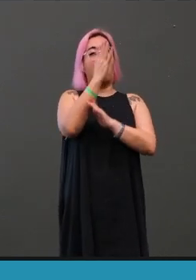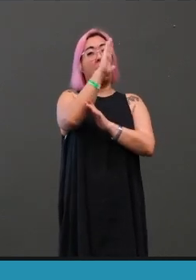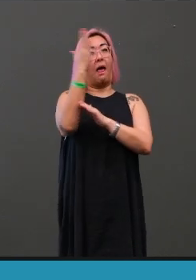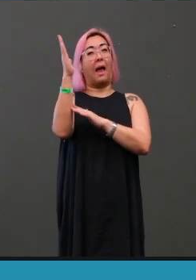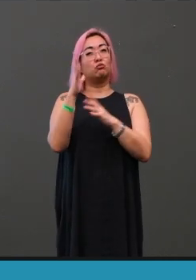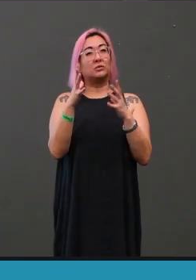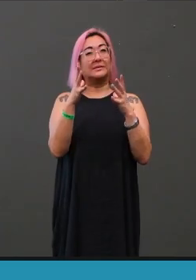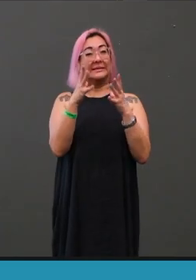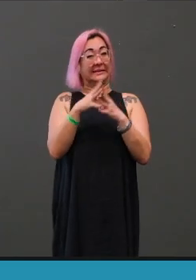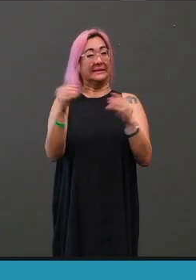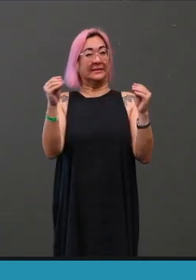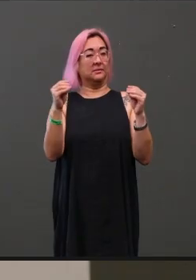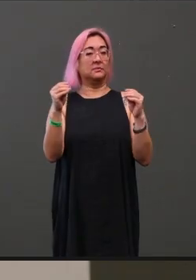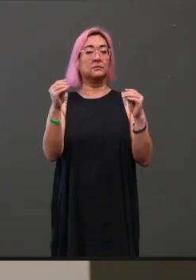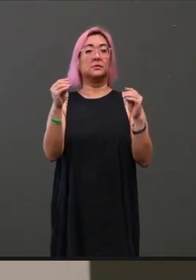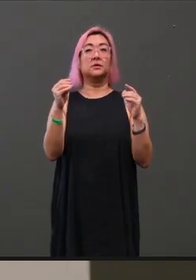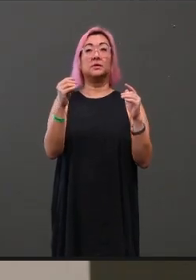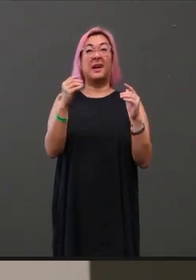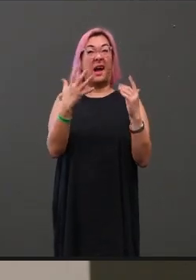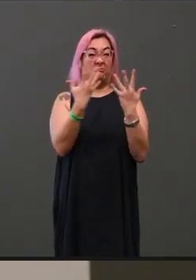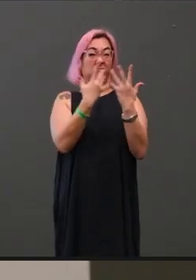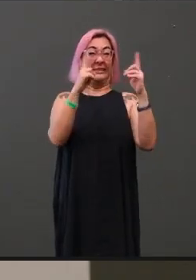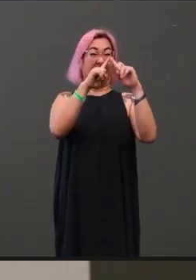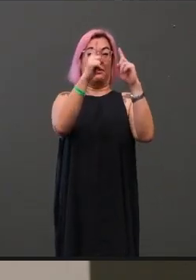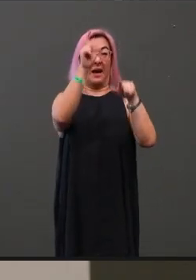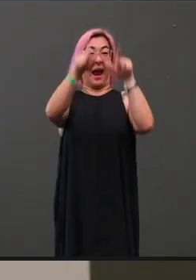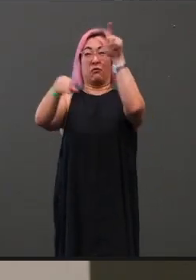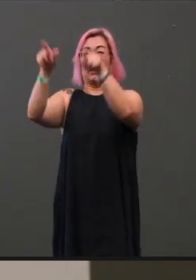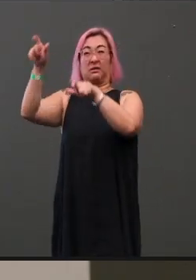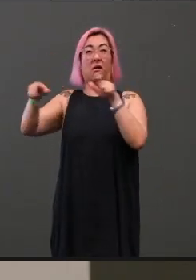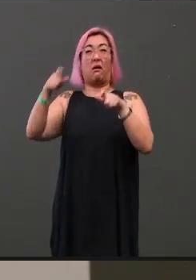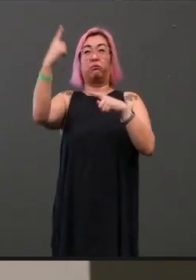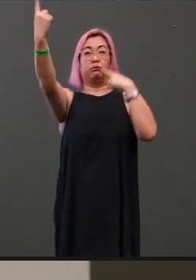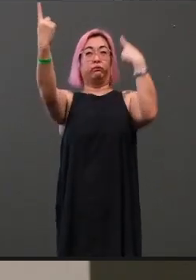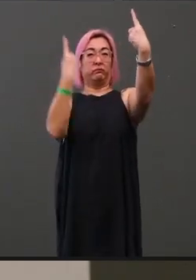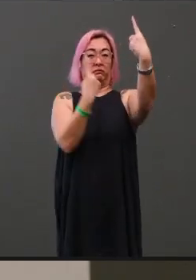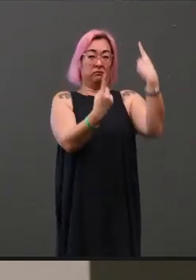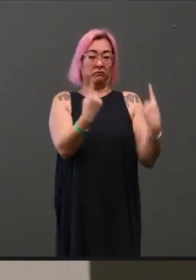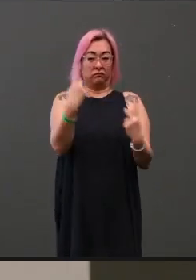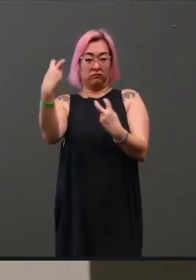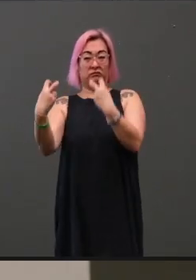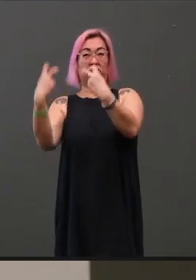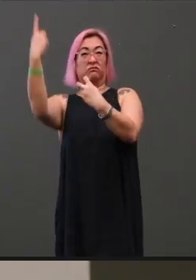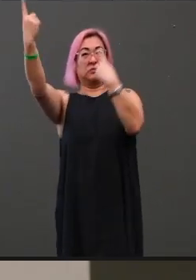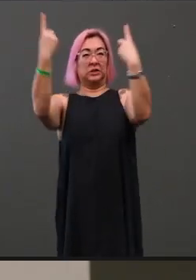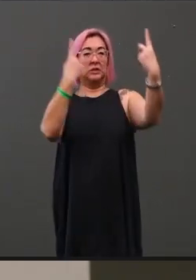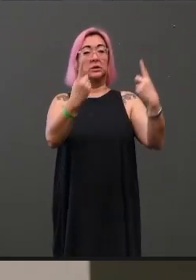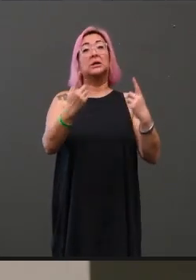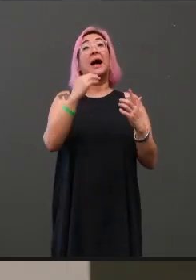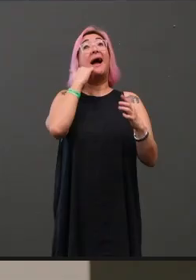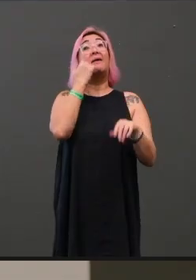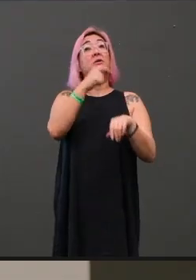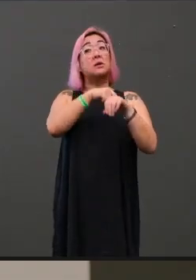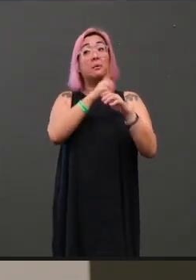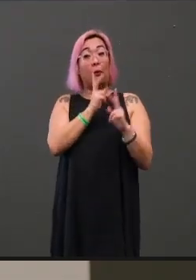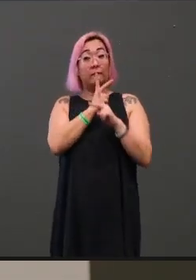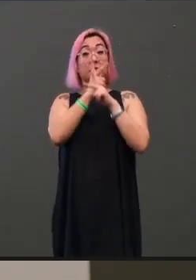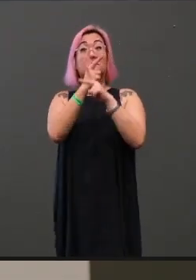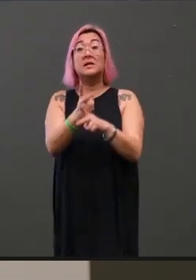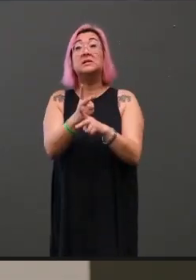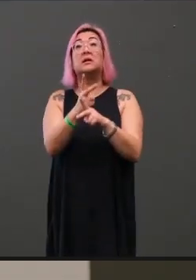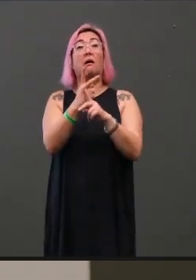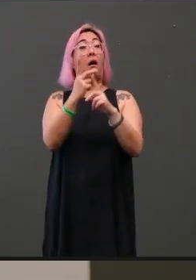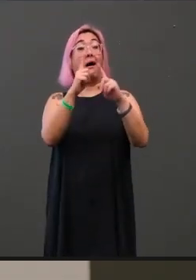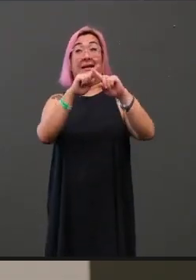And we can move these around. We can change which ones are visible. But generally, they always still look the same. So what I figured